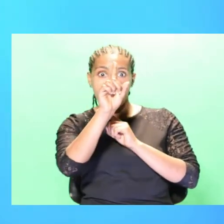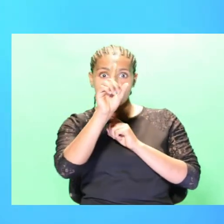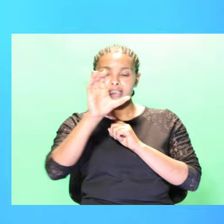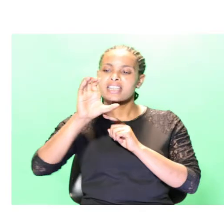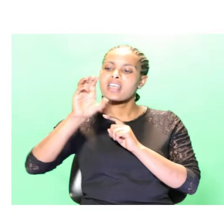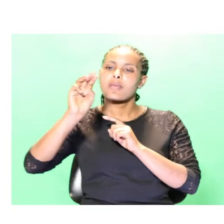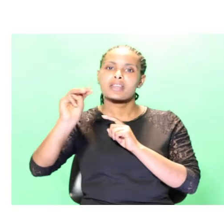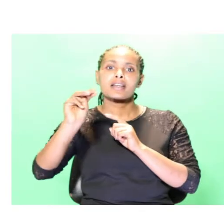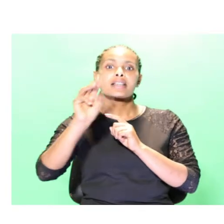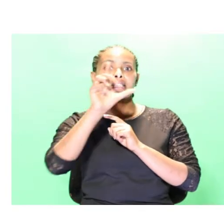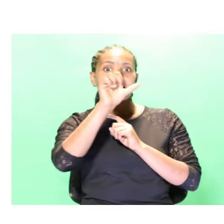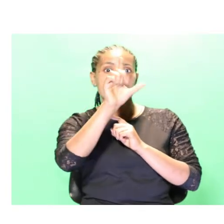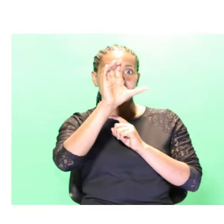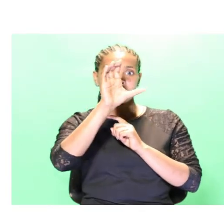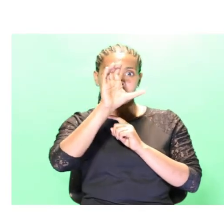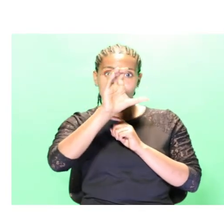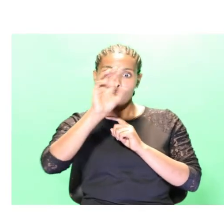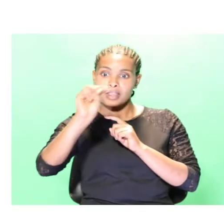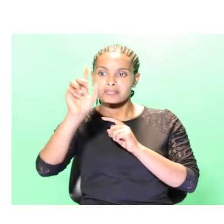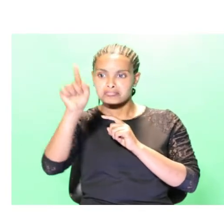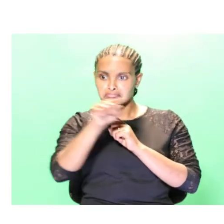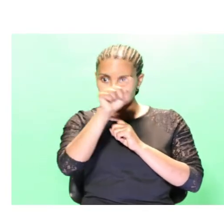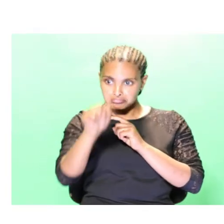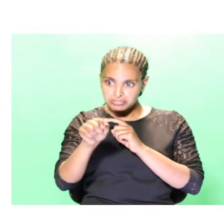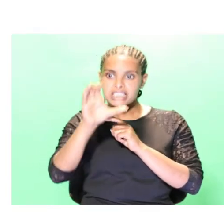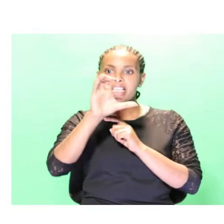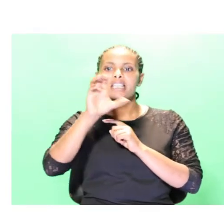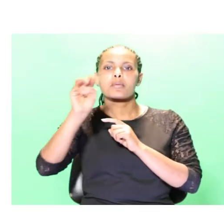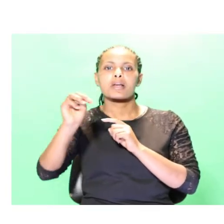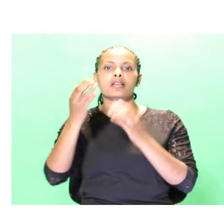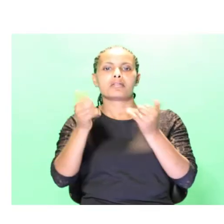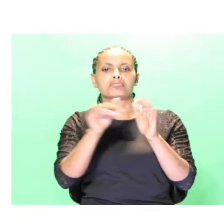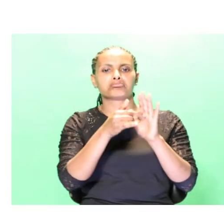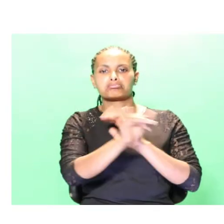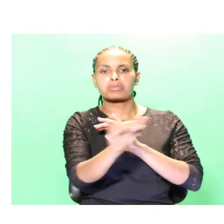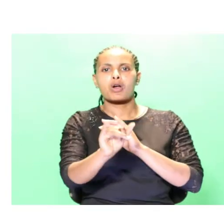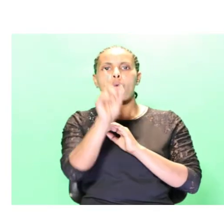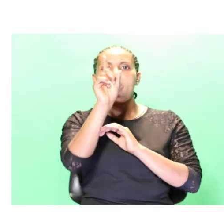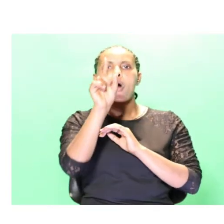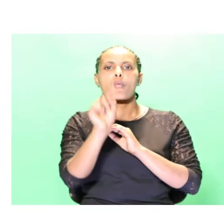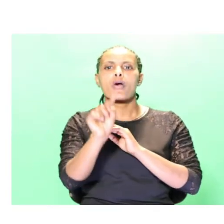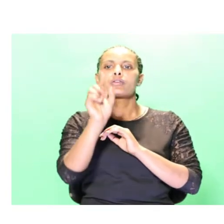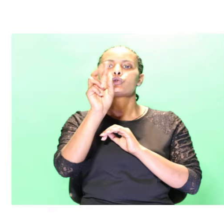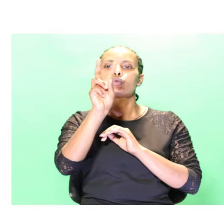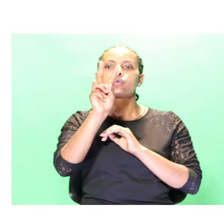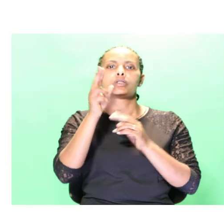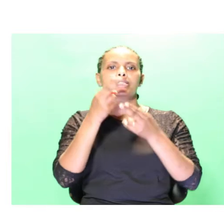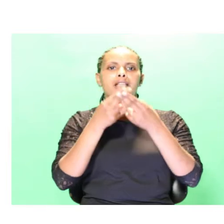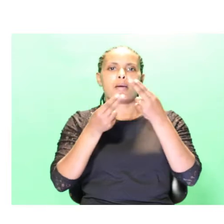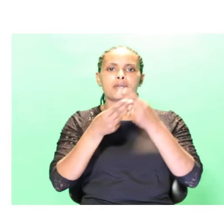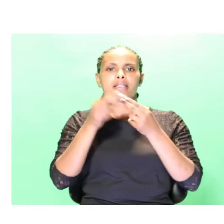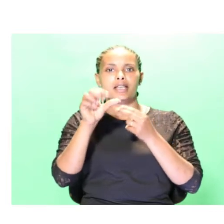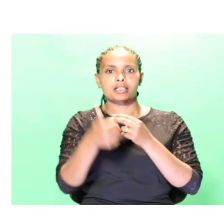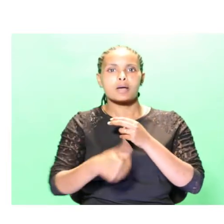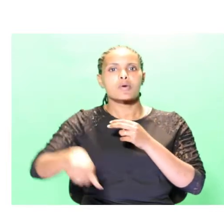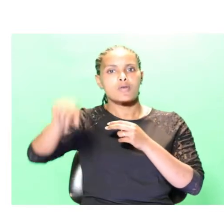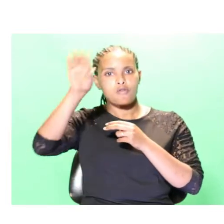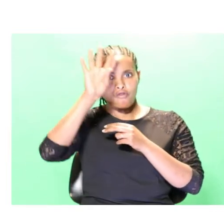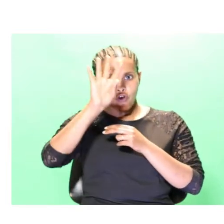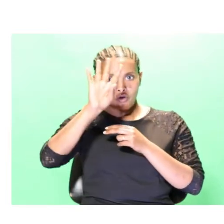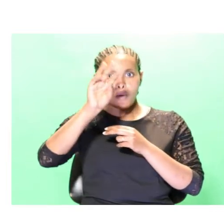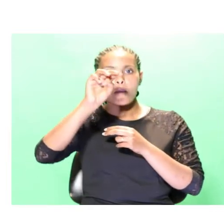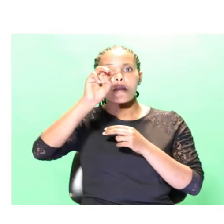centimeter. Centimeter will be cancelled by centimeter. Now this is the same as 1.2 times 10 to the power of